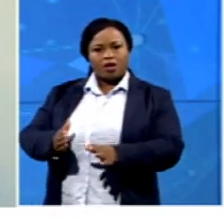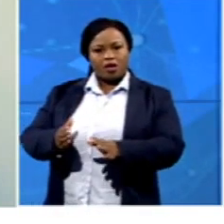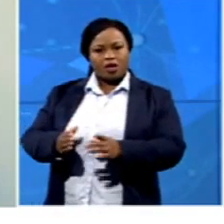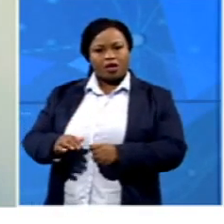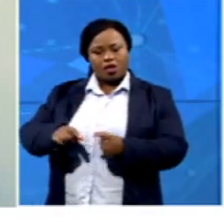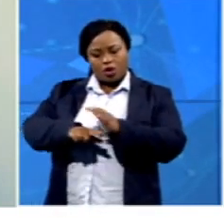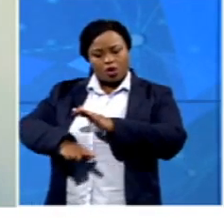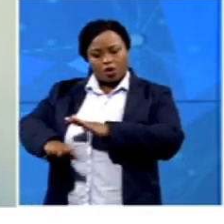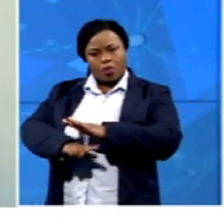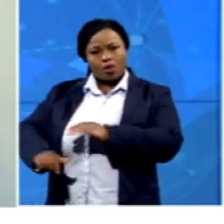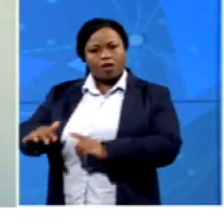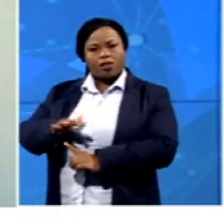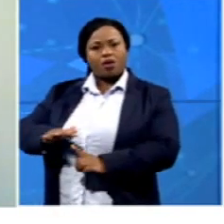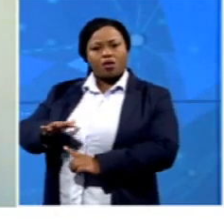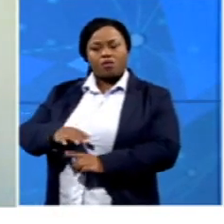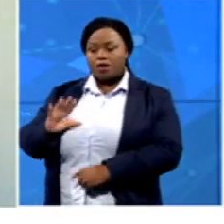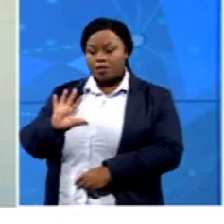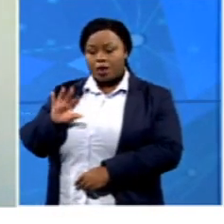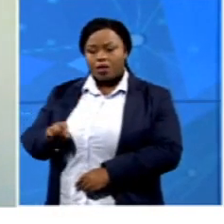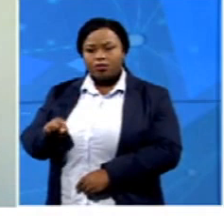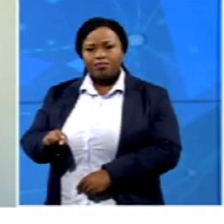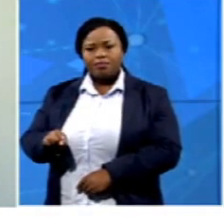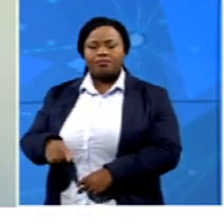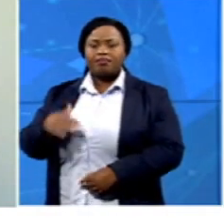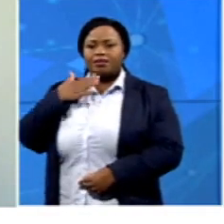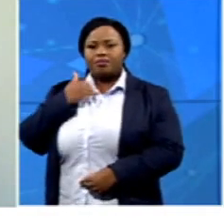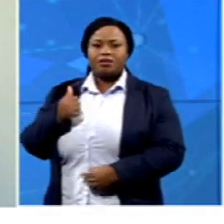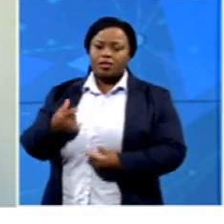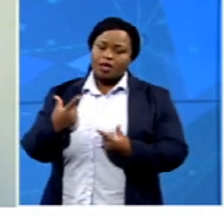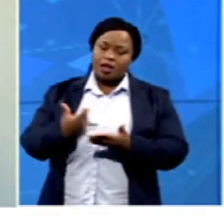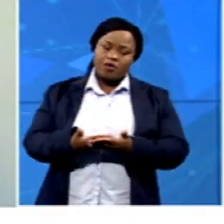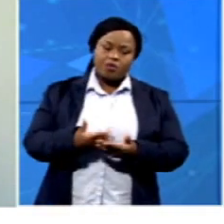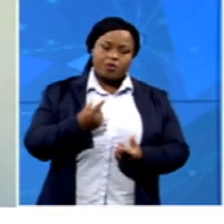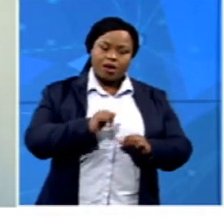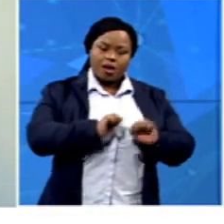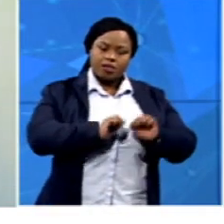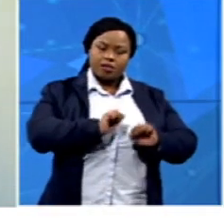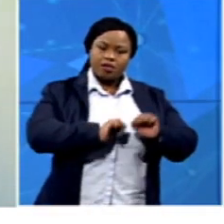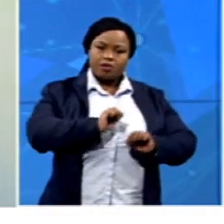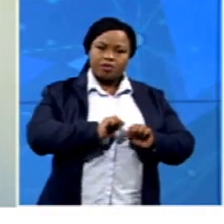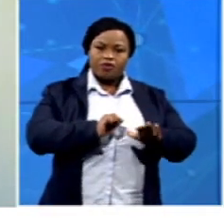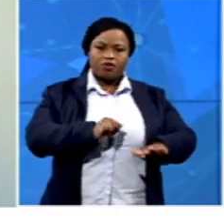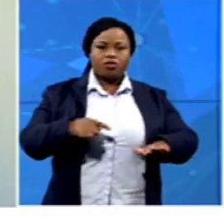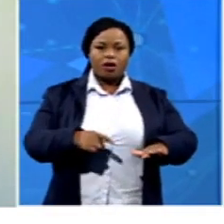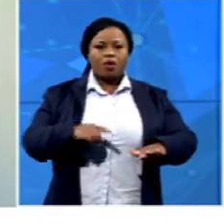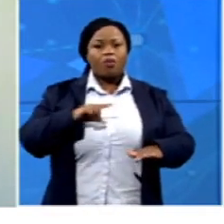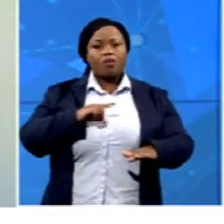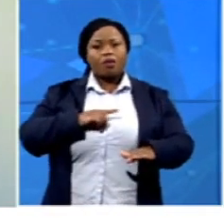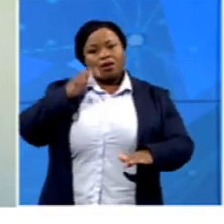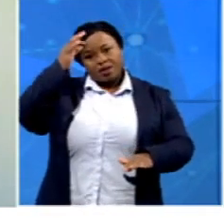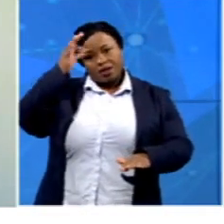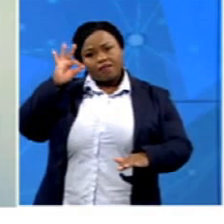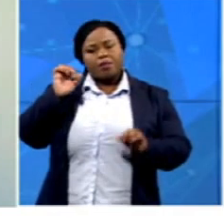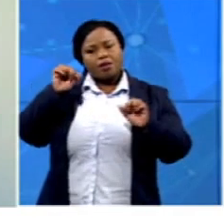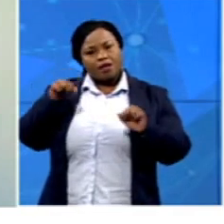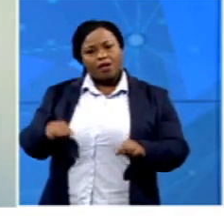area and ask for an assessment, an educational assessment, because the government does